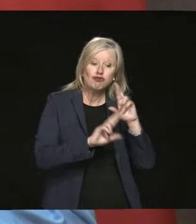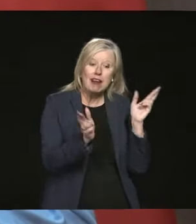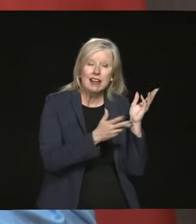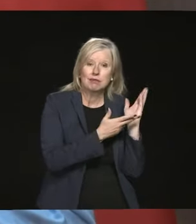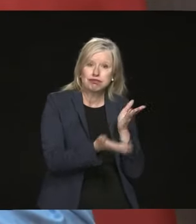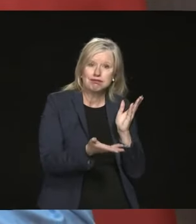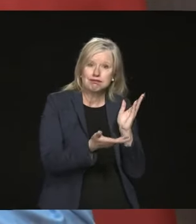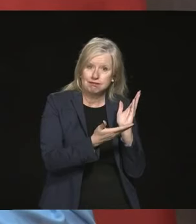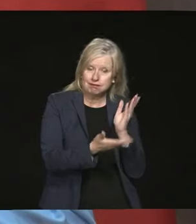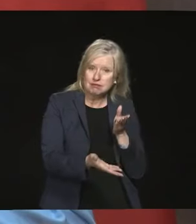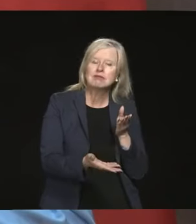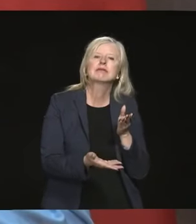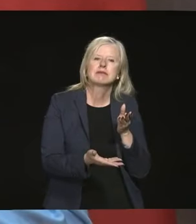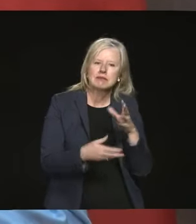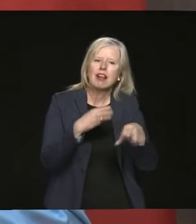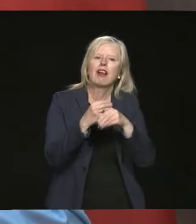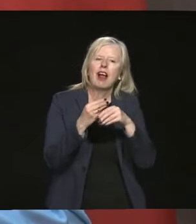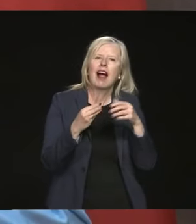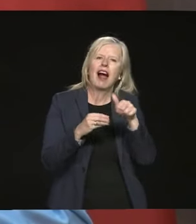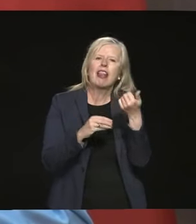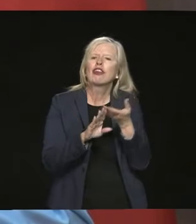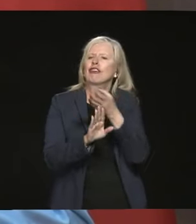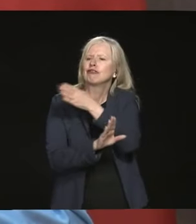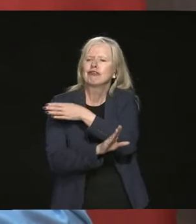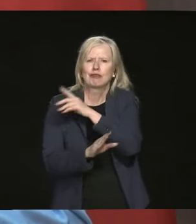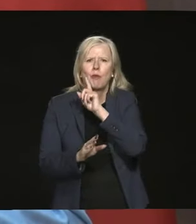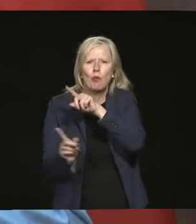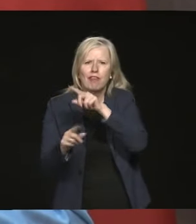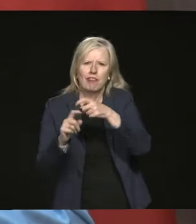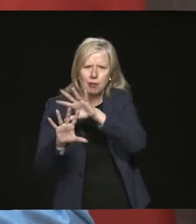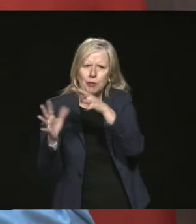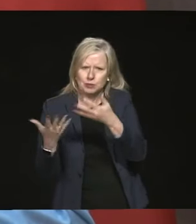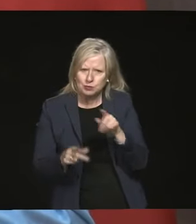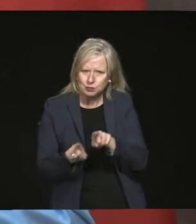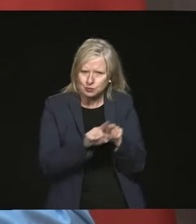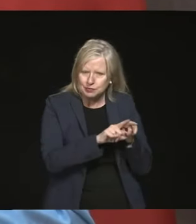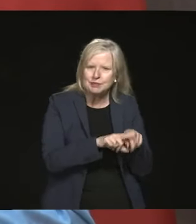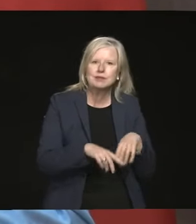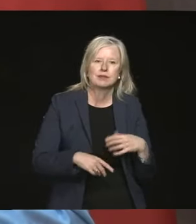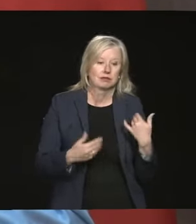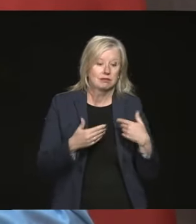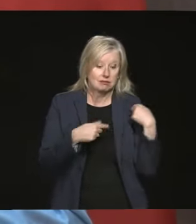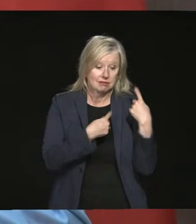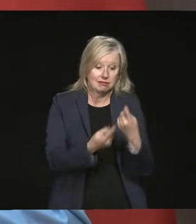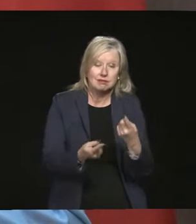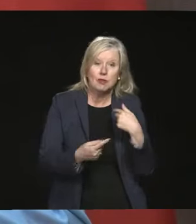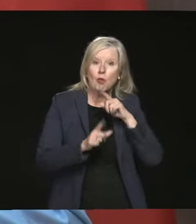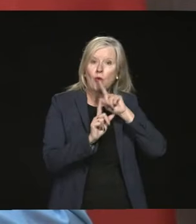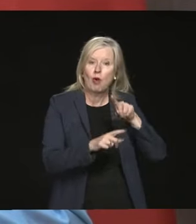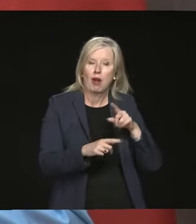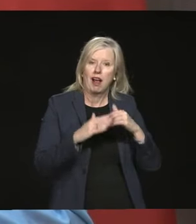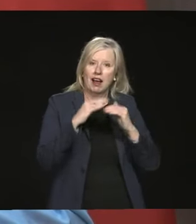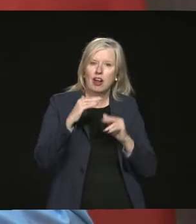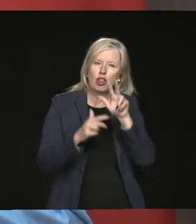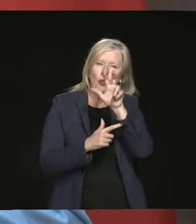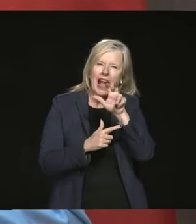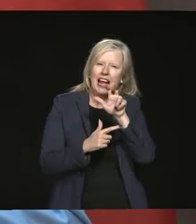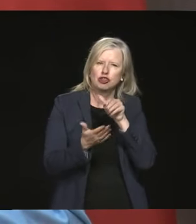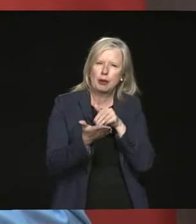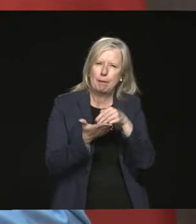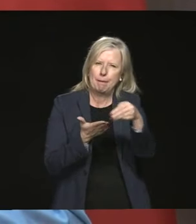that arrive by other means. As of today, we have ordered just under 300 million surgical masks